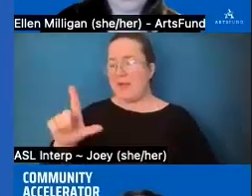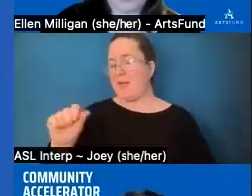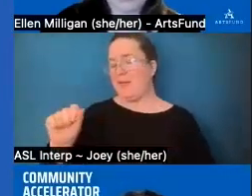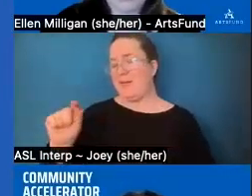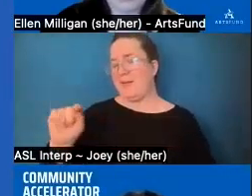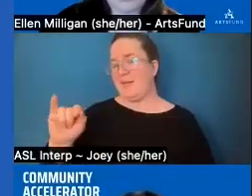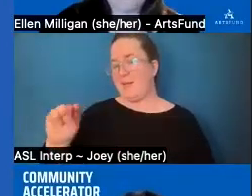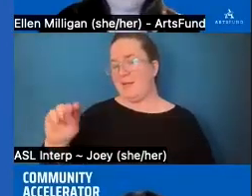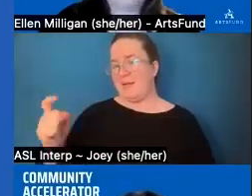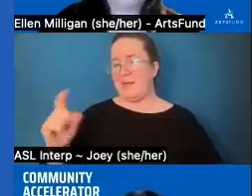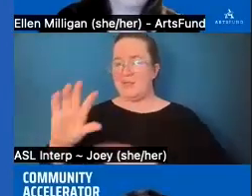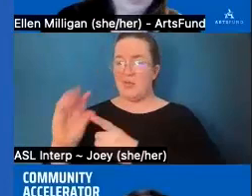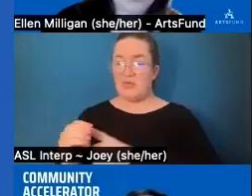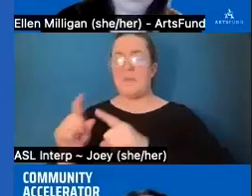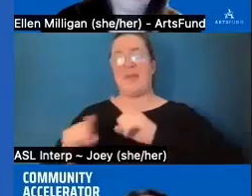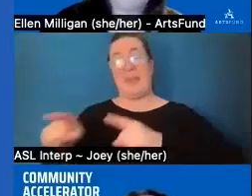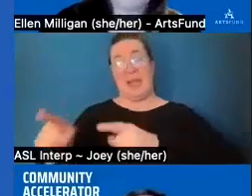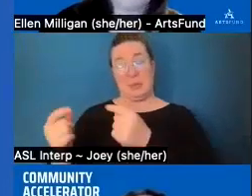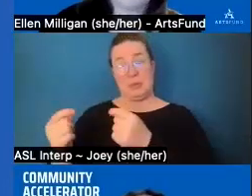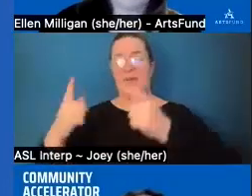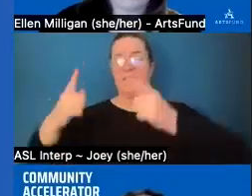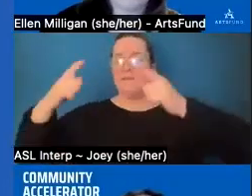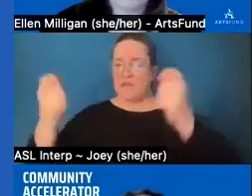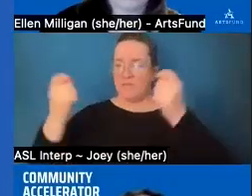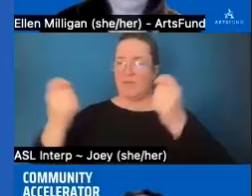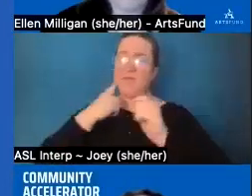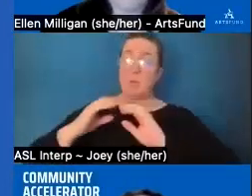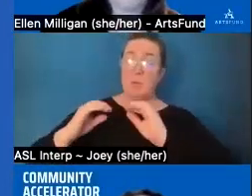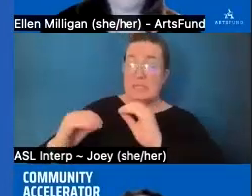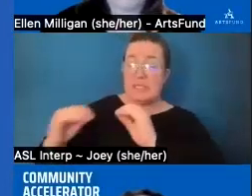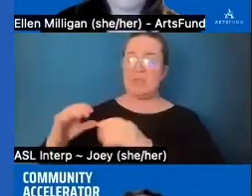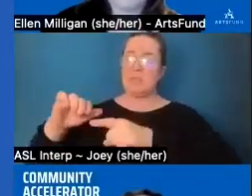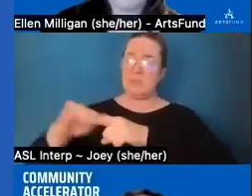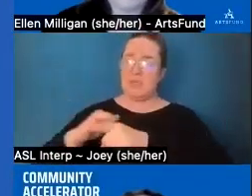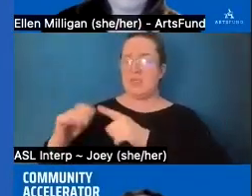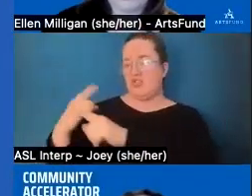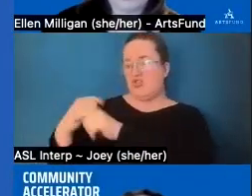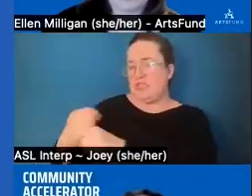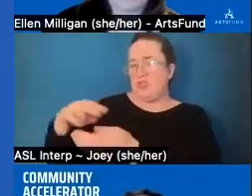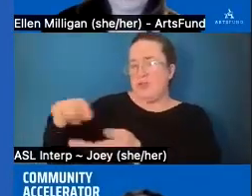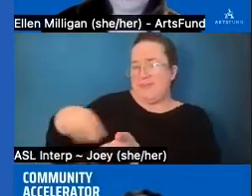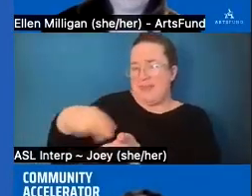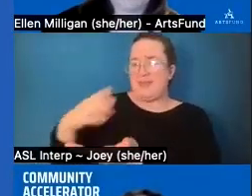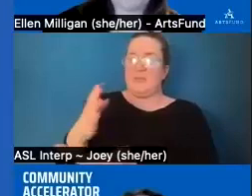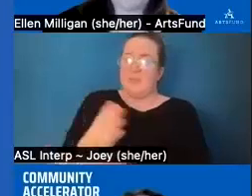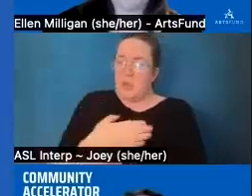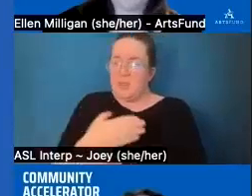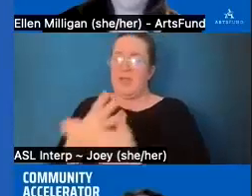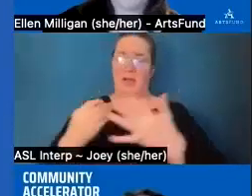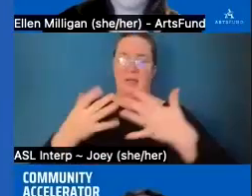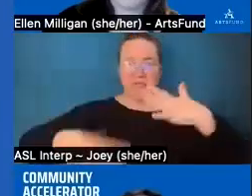and costuming. Because they have a significant artistic component to their work, this organization would be eligible.